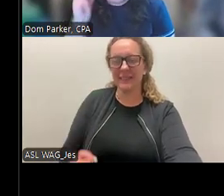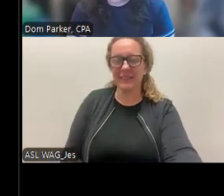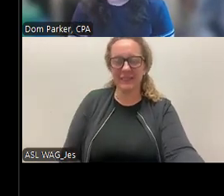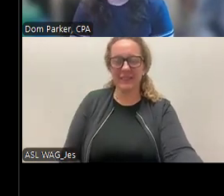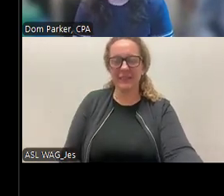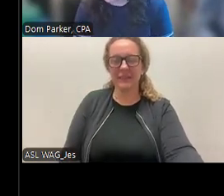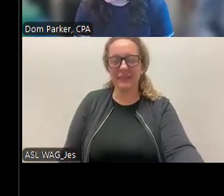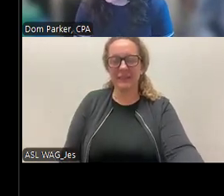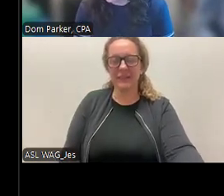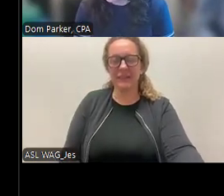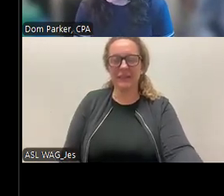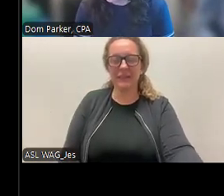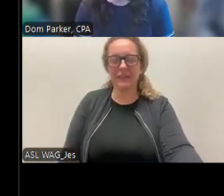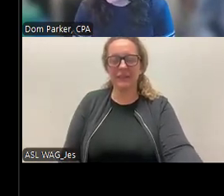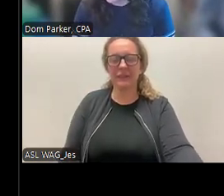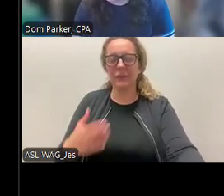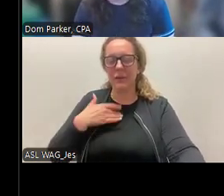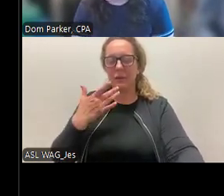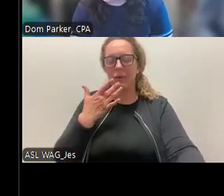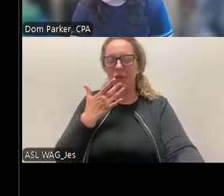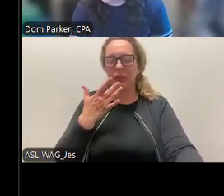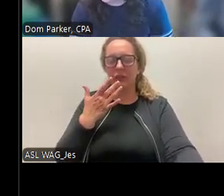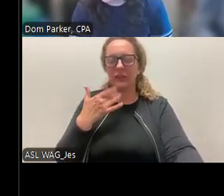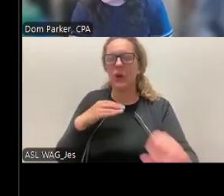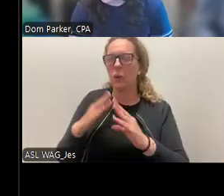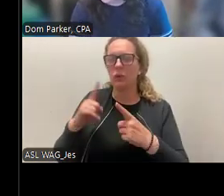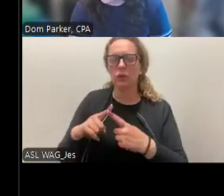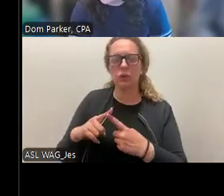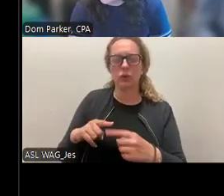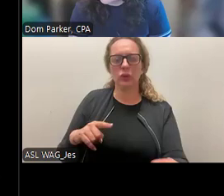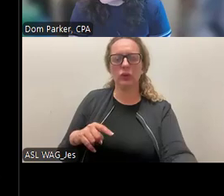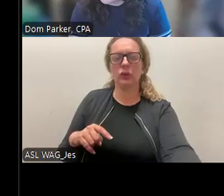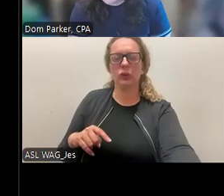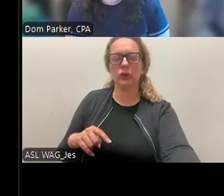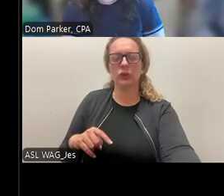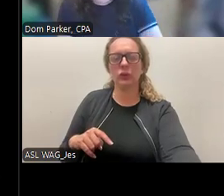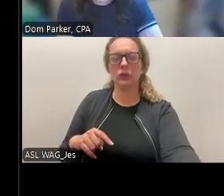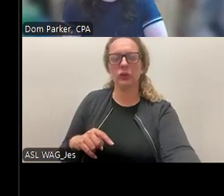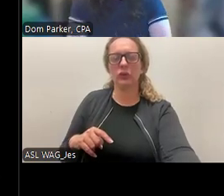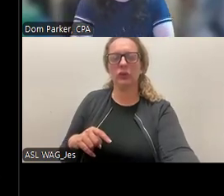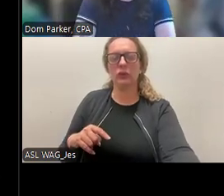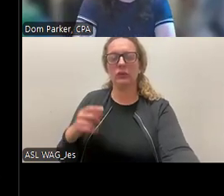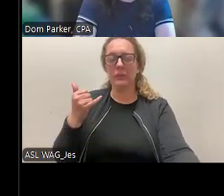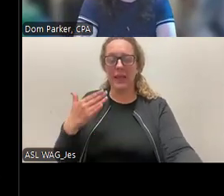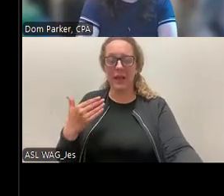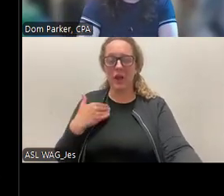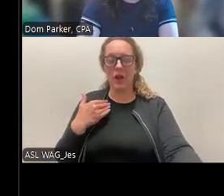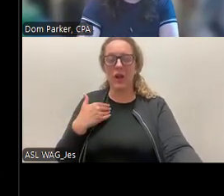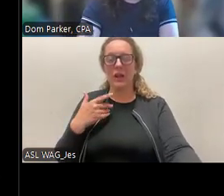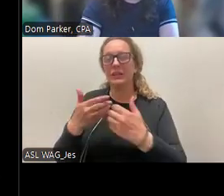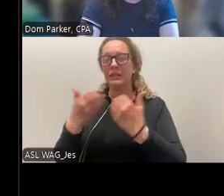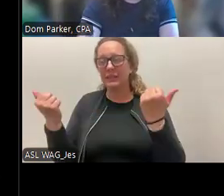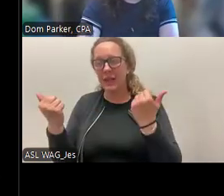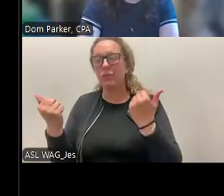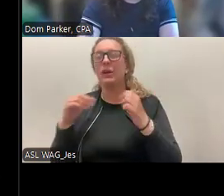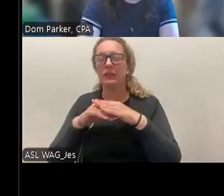afternoon. So my preference, and this, I will open this up to the audience too. My preference as a player would be to have separate accessibility modes